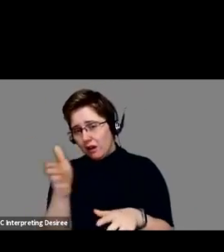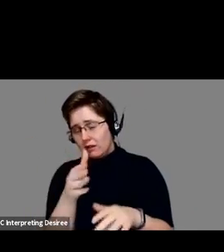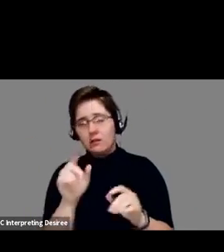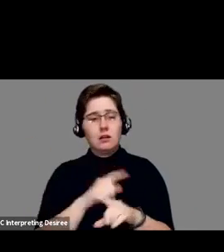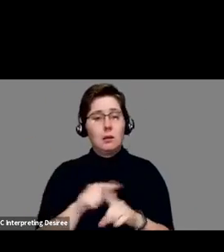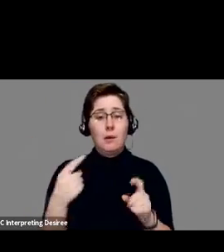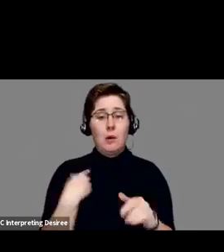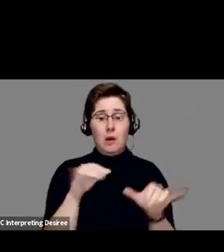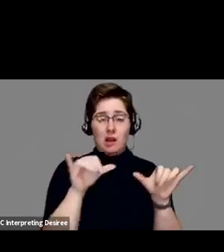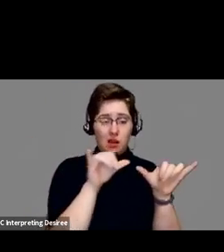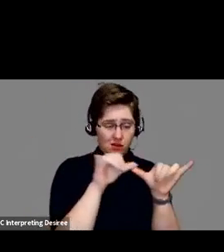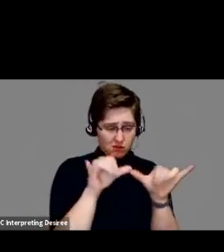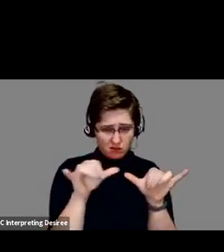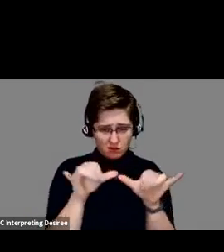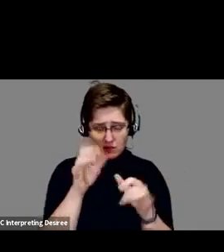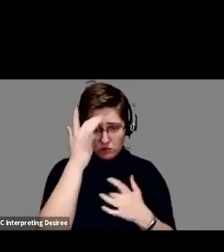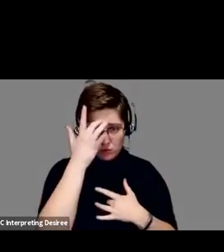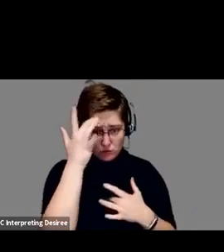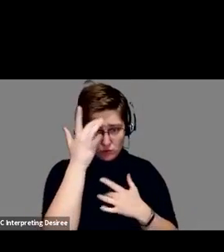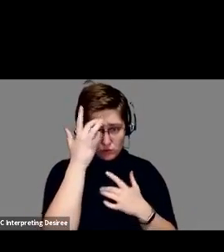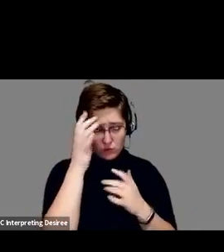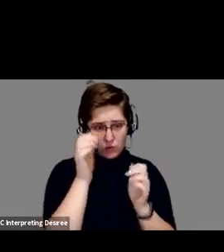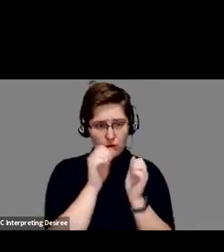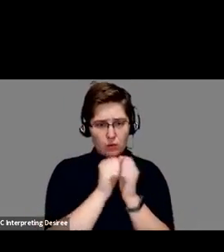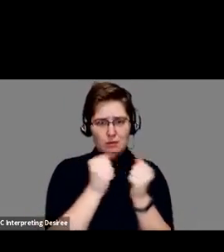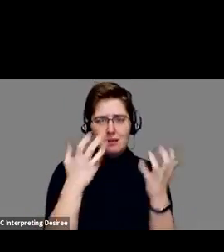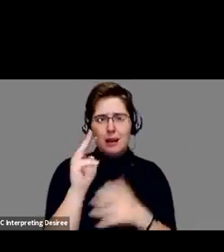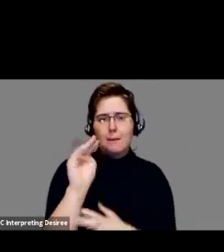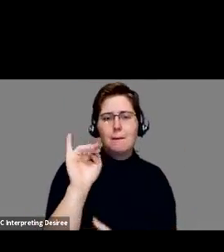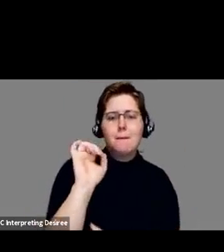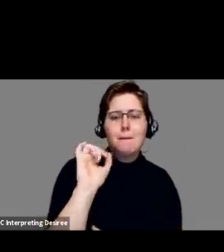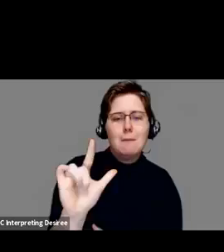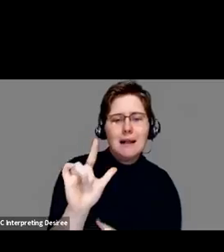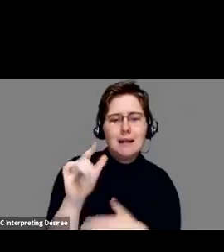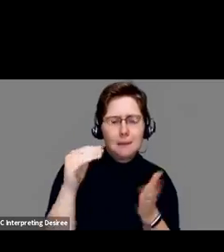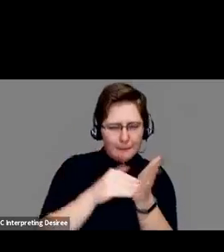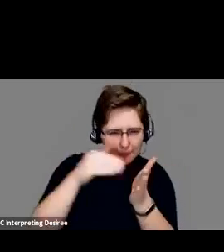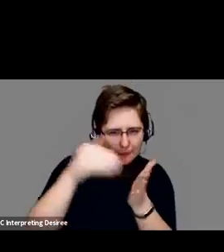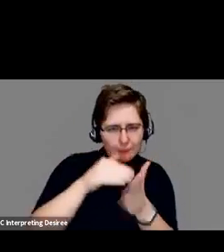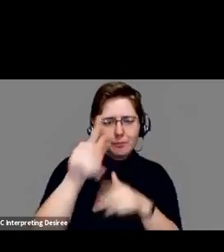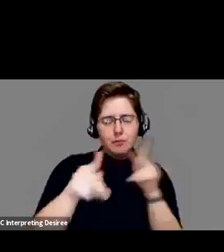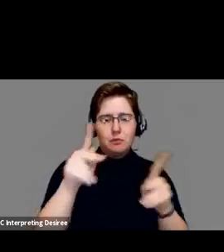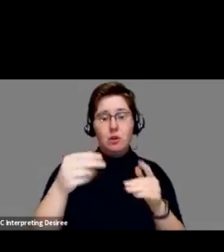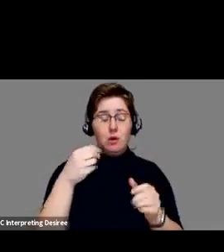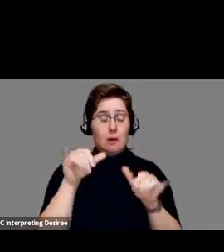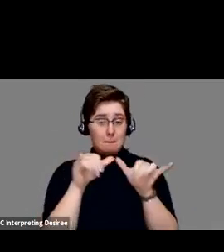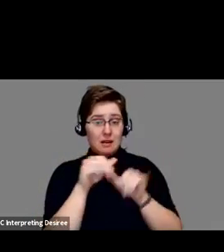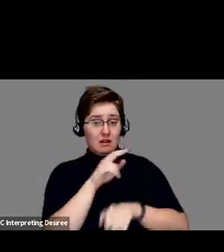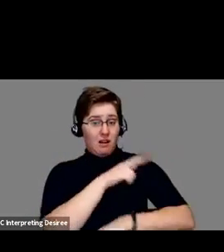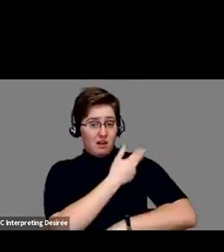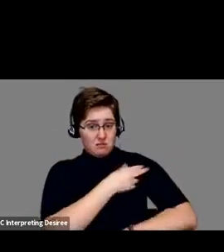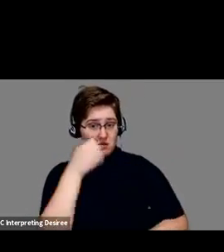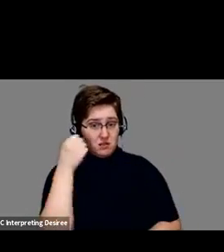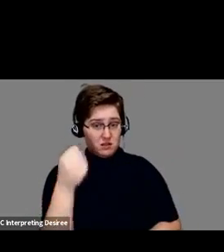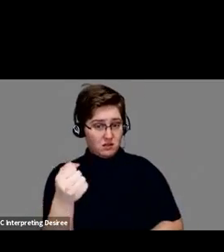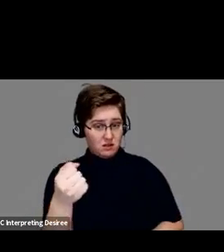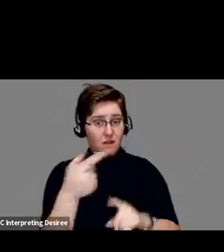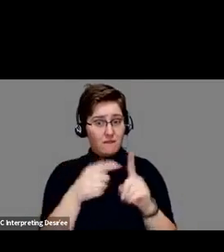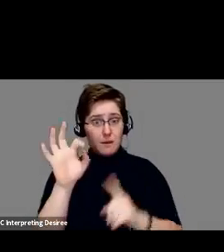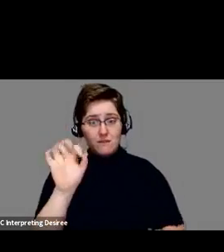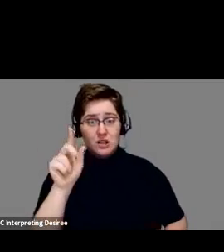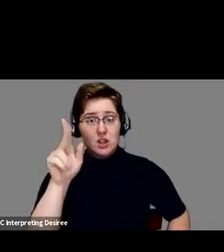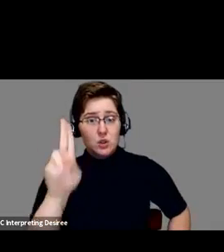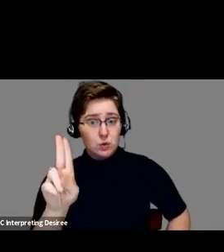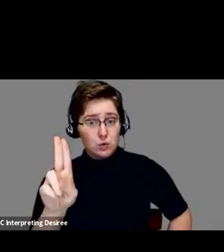we measure those illnesses in millions, and we measure hospitalizations from